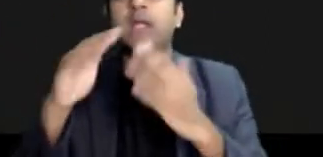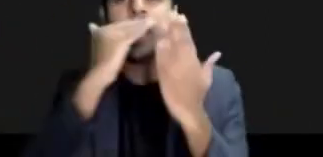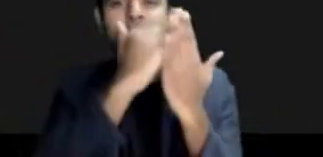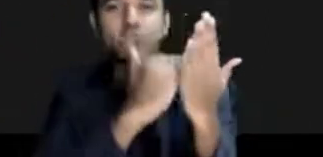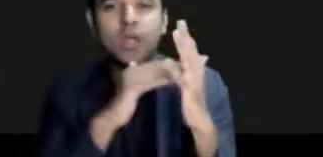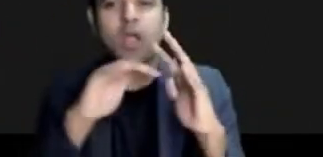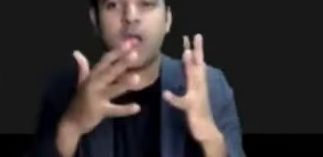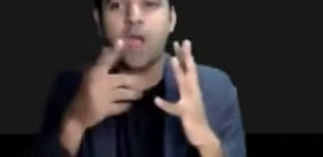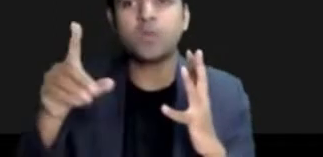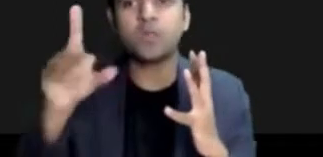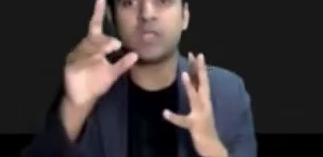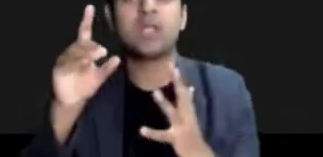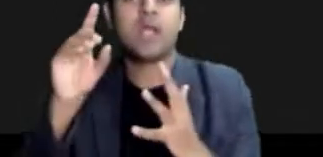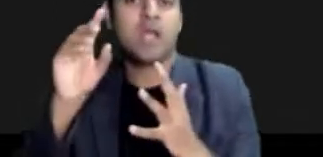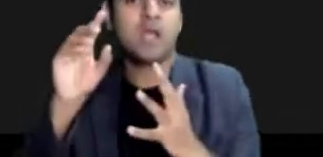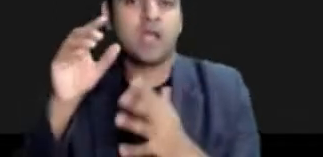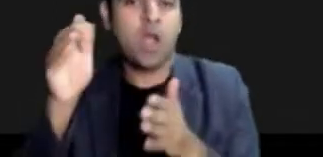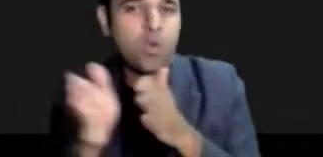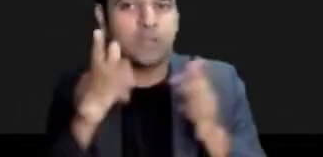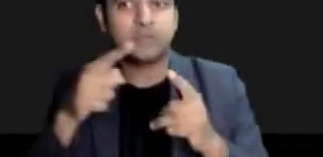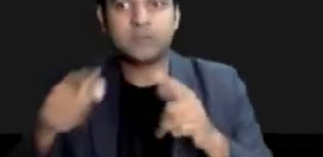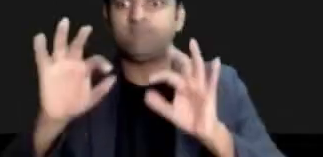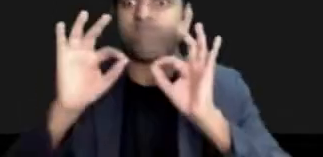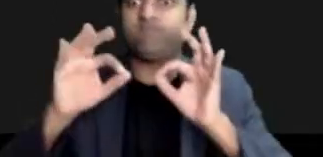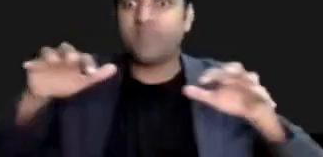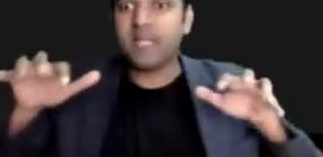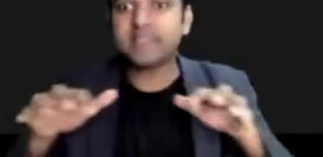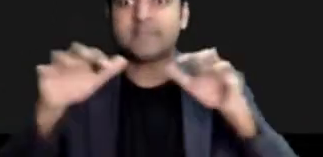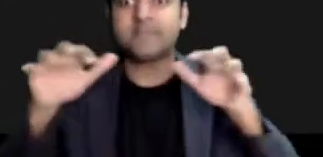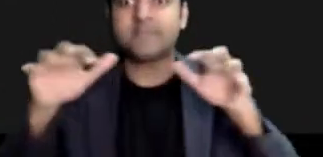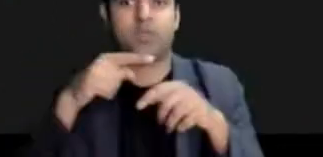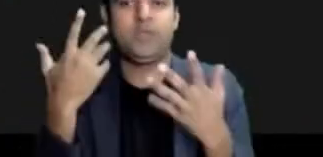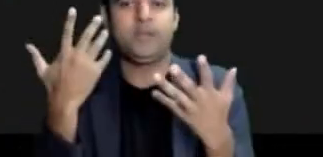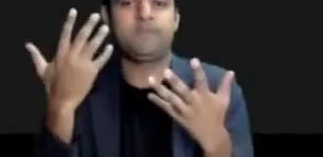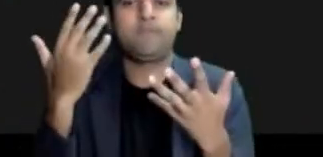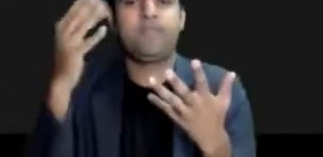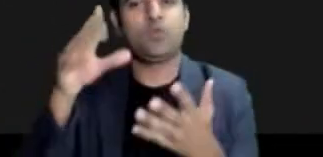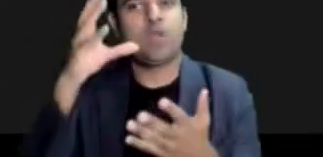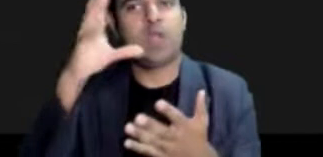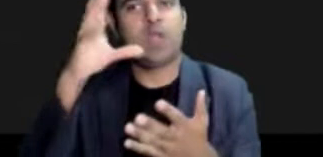platform and also looking at the